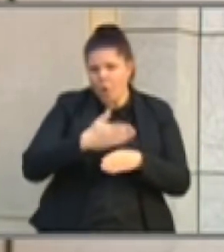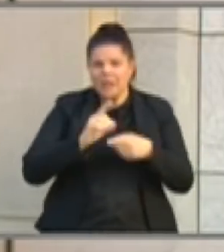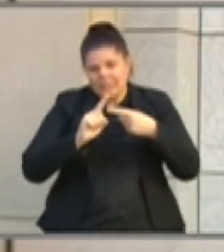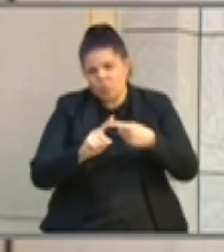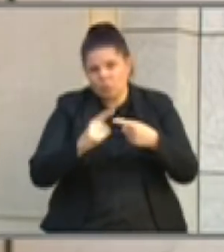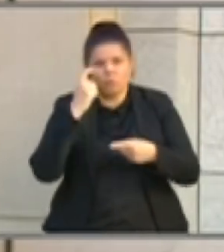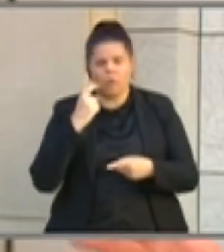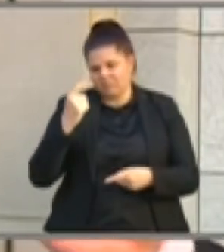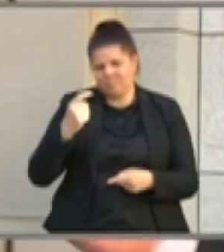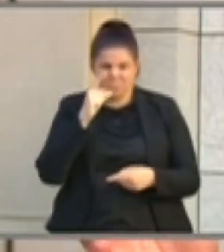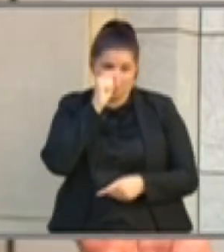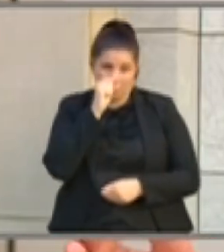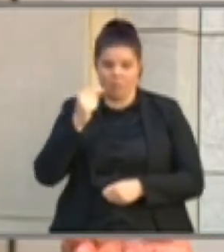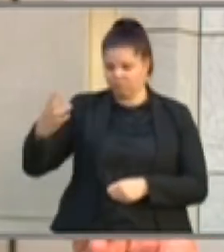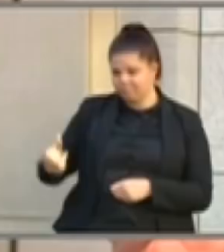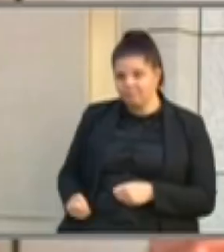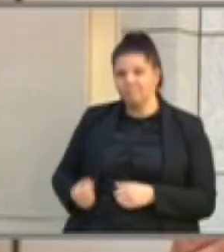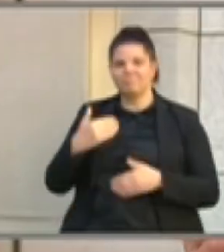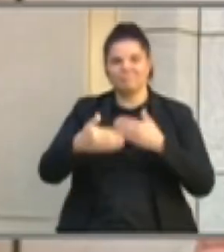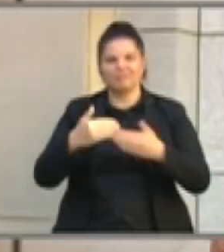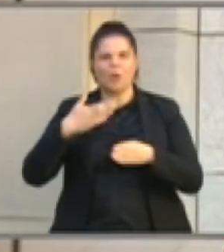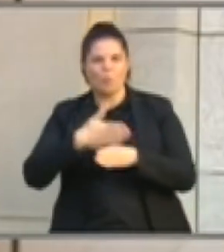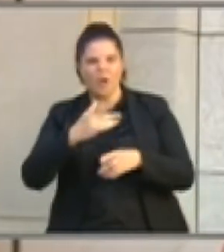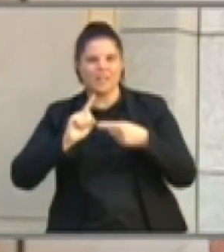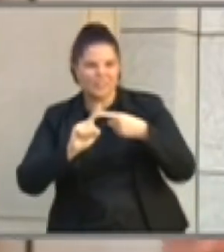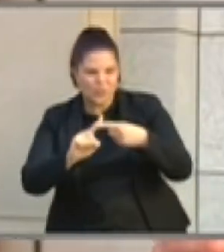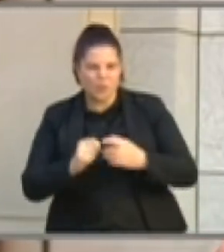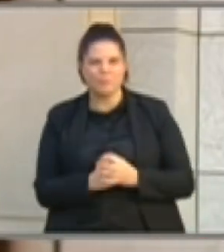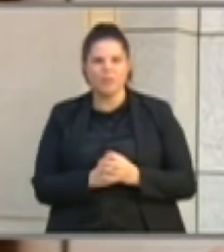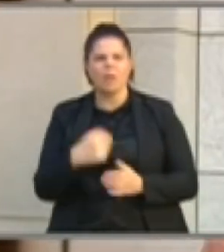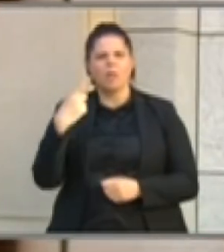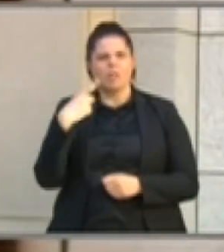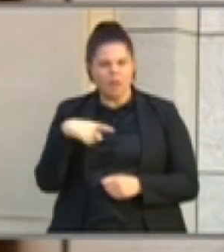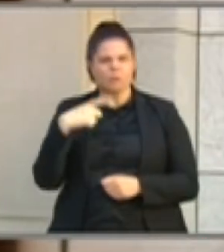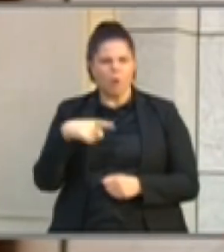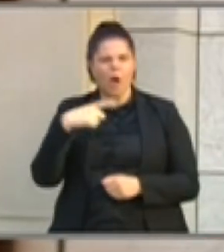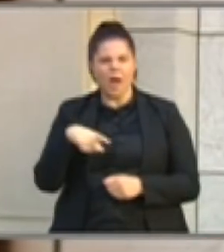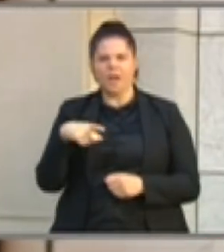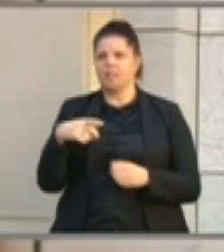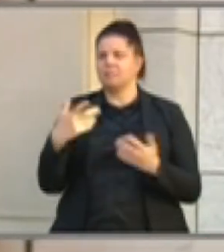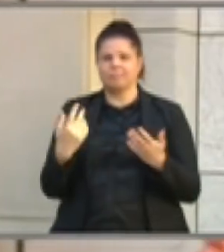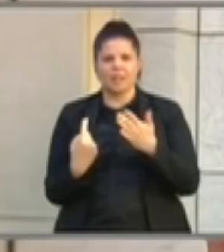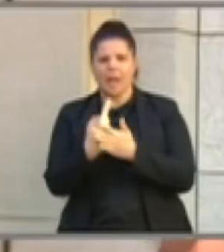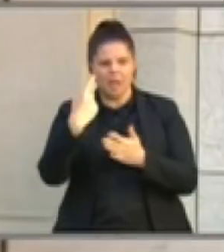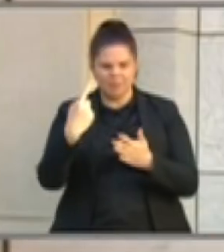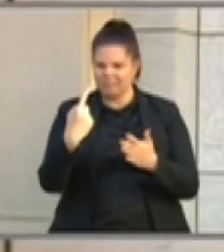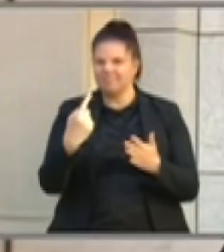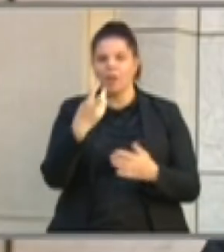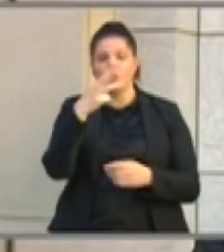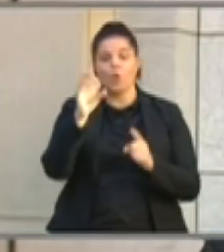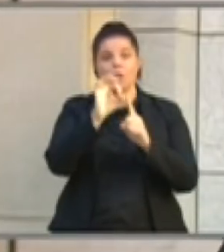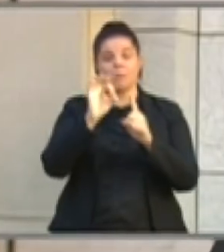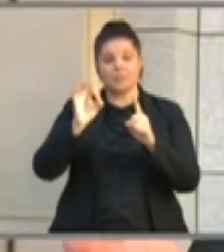possible. And so that's why the mechanisms kick in, the threshold kicks in when they have a downturn in revenue of